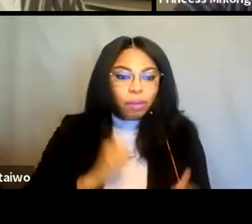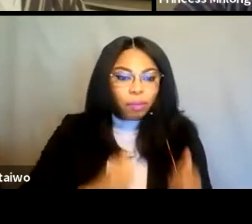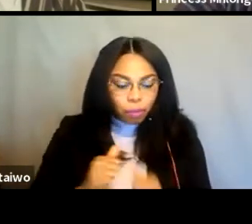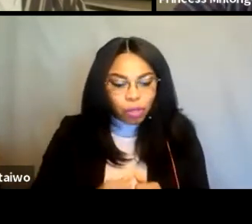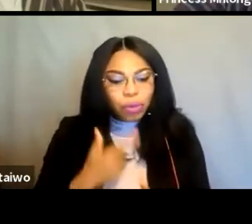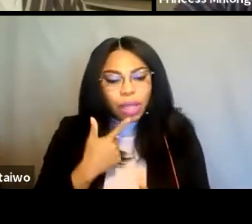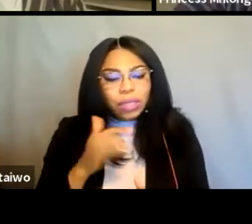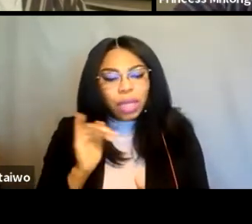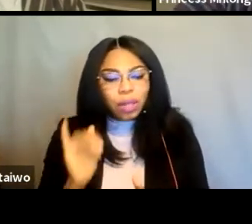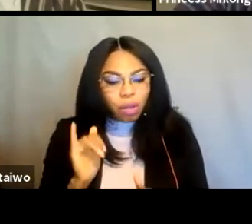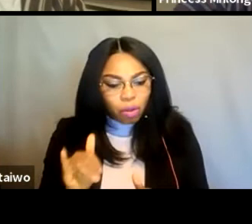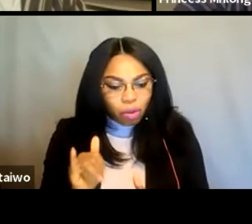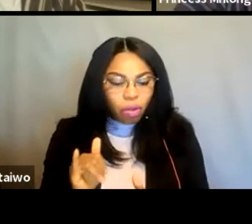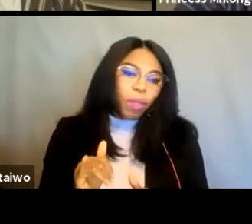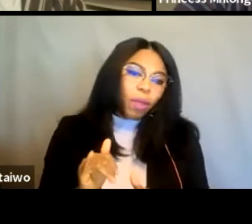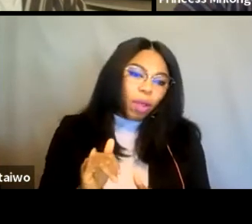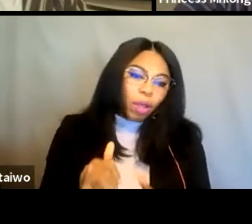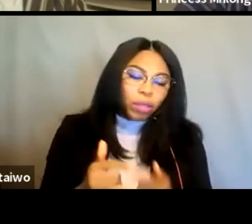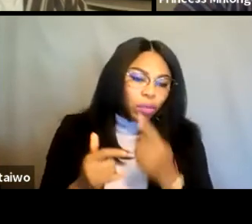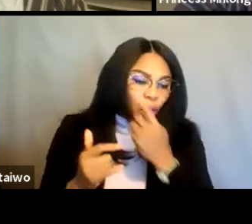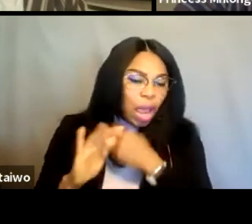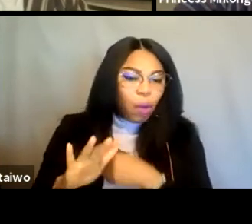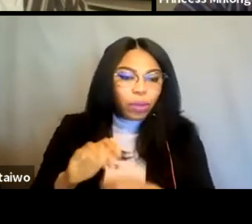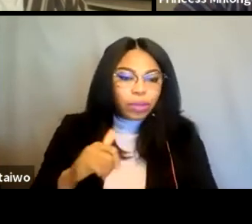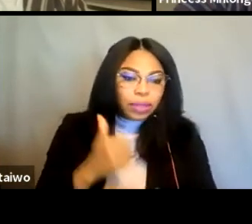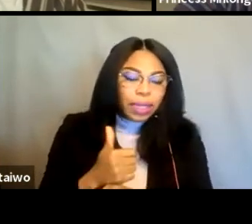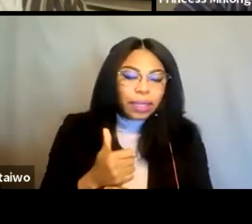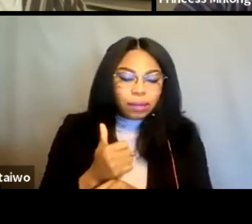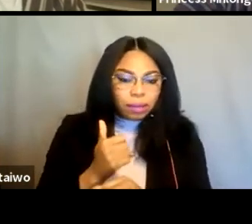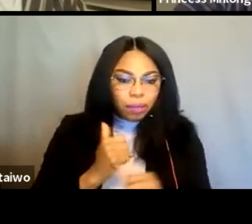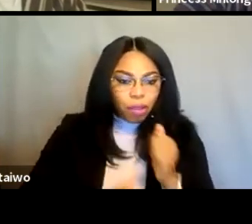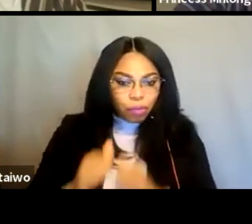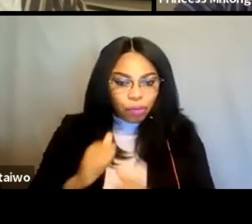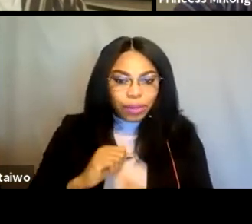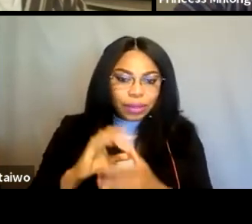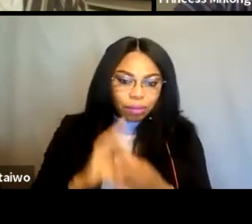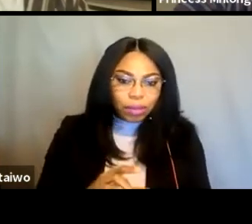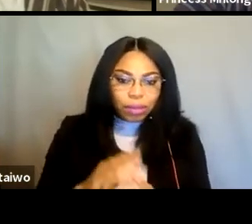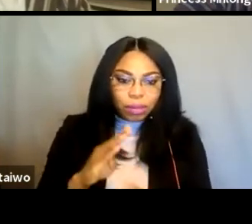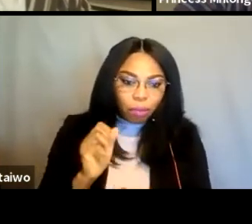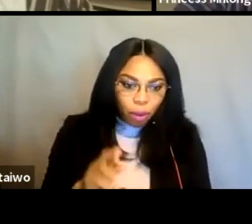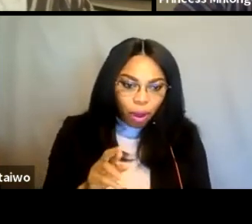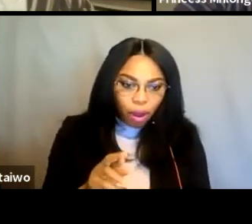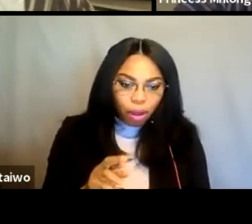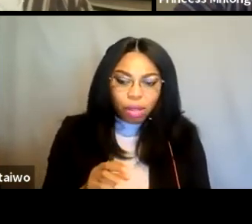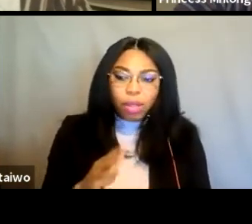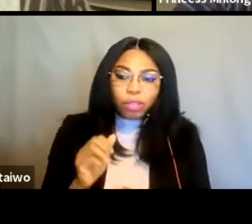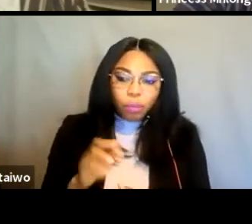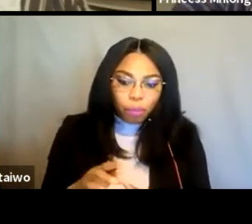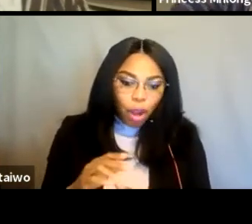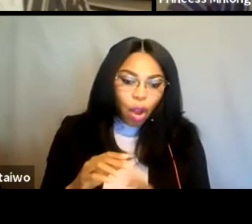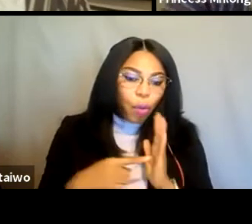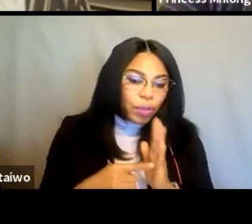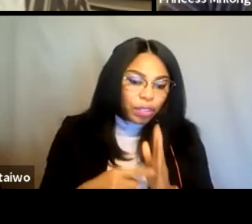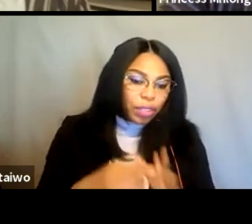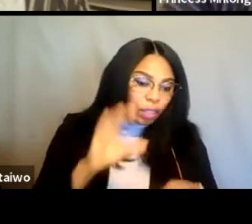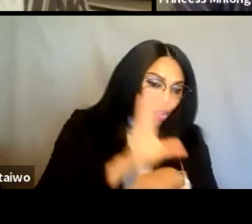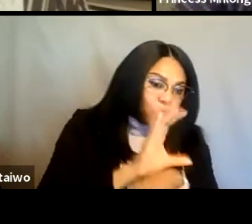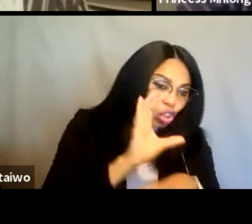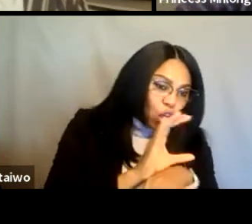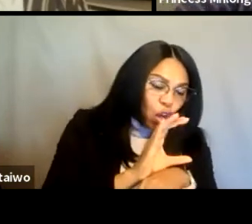bar. And if I situate the performance in a bar, I want that bar to represent several things for me. So the bar represented the church. The bar, you